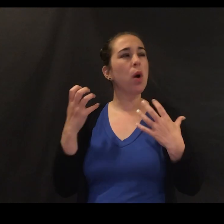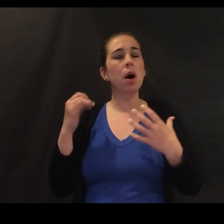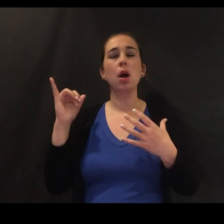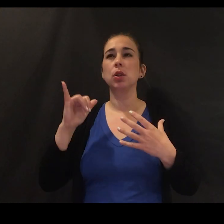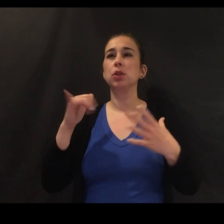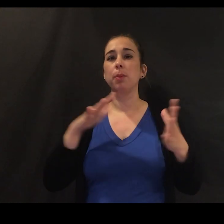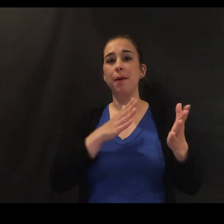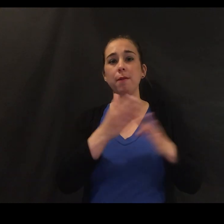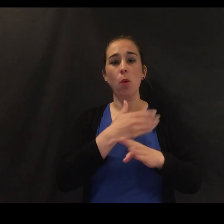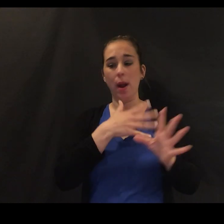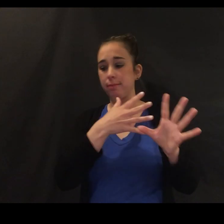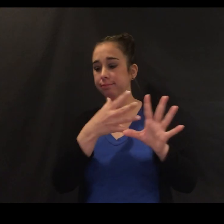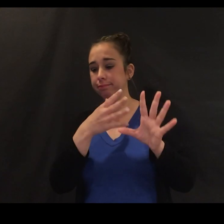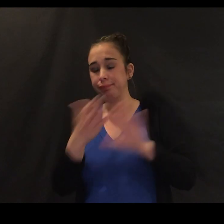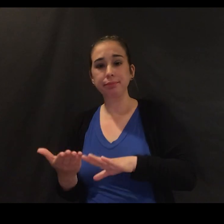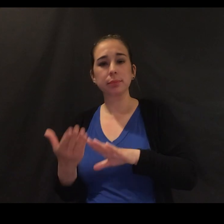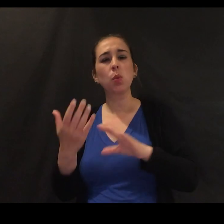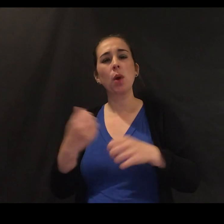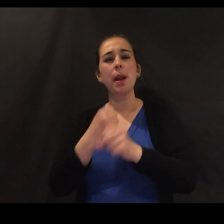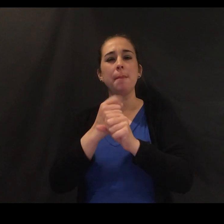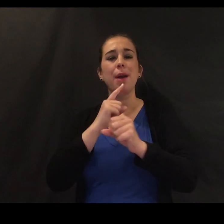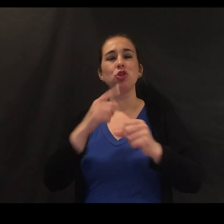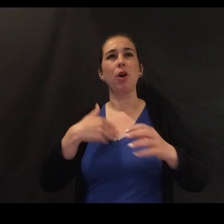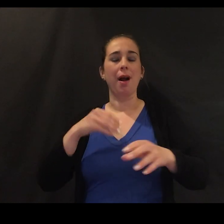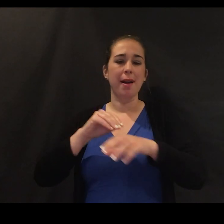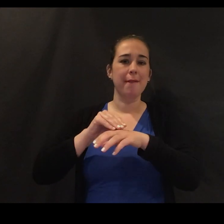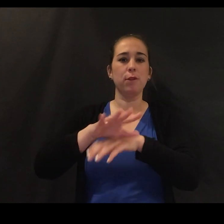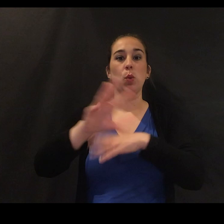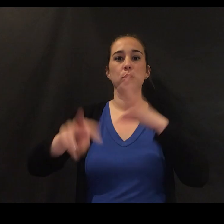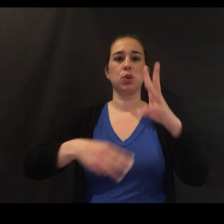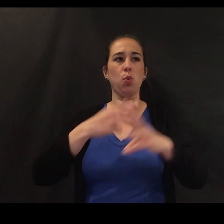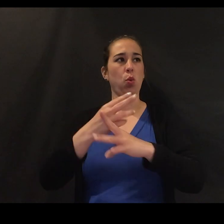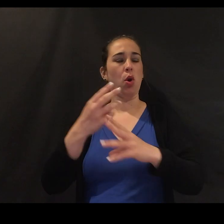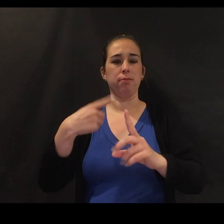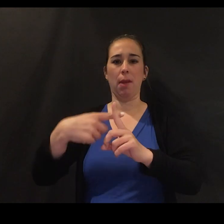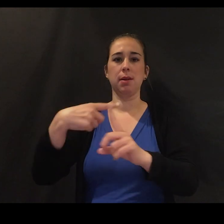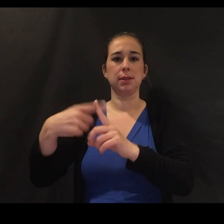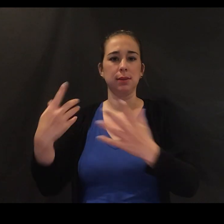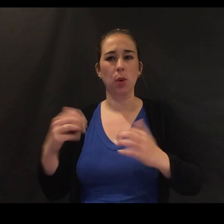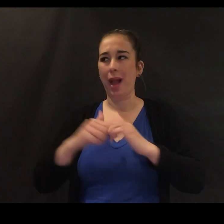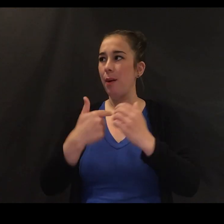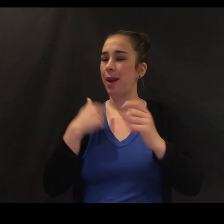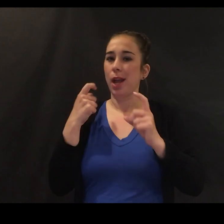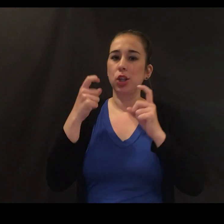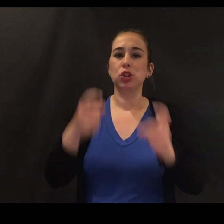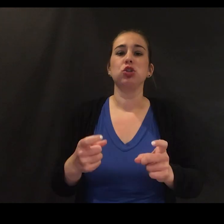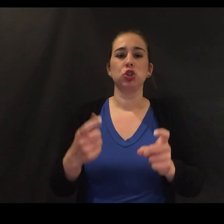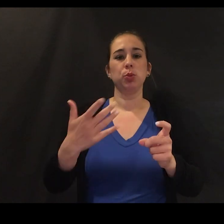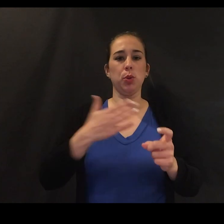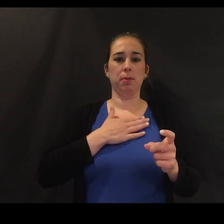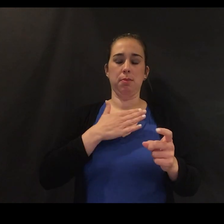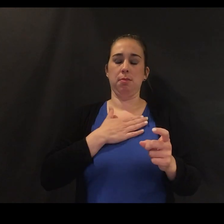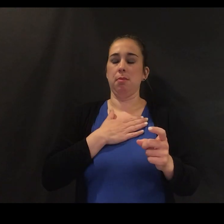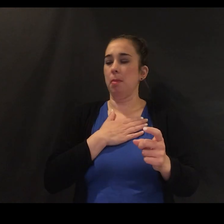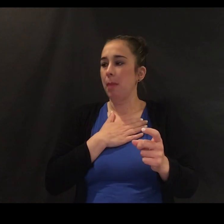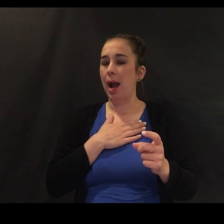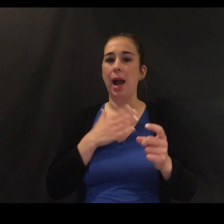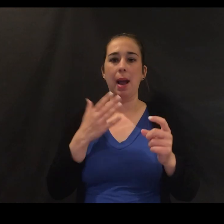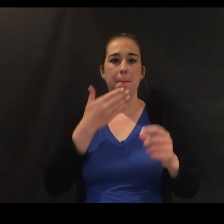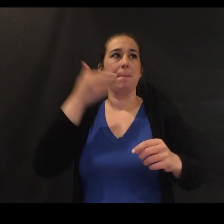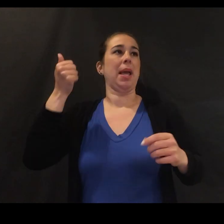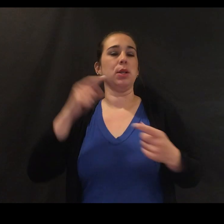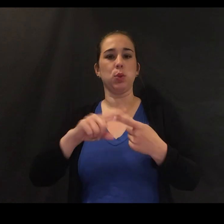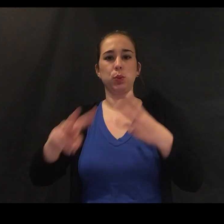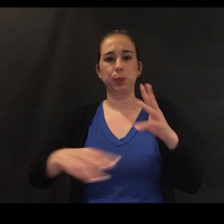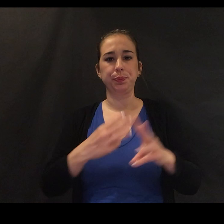possibly leave in this world? How can I contribute my very best? Let's go back to David